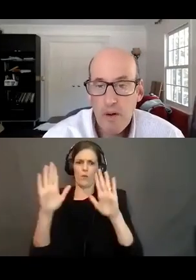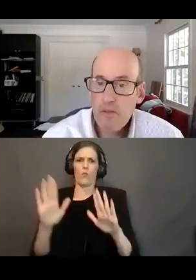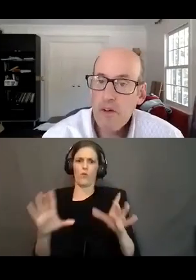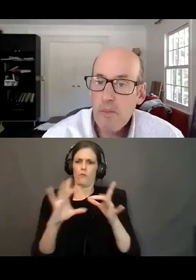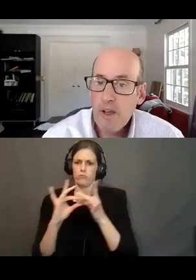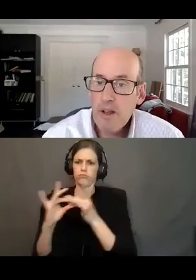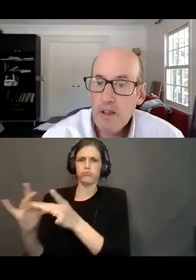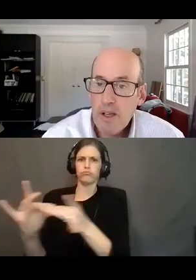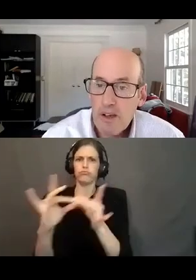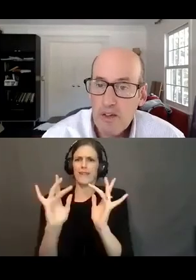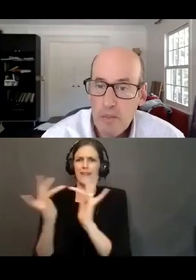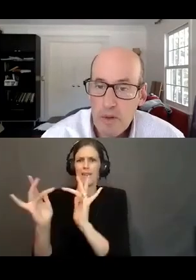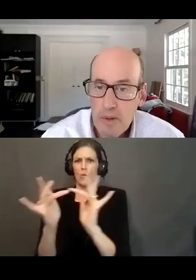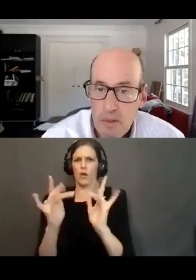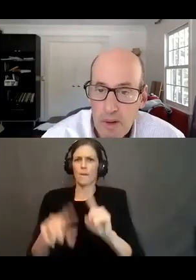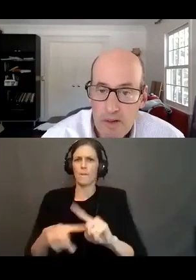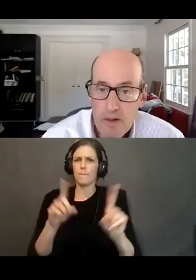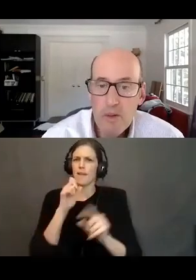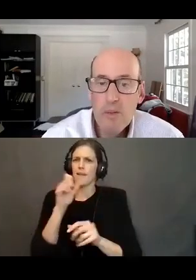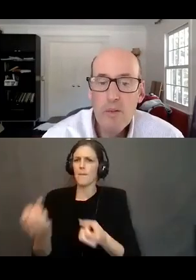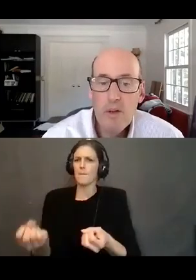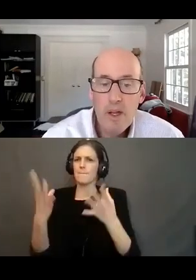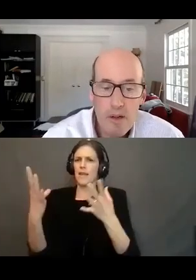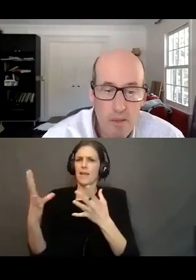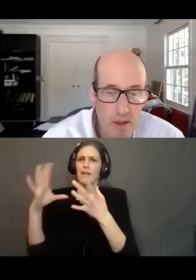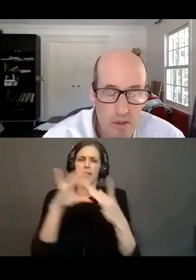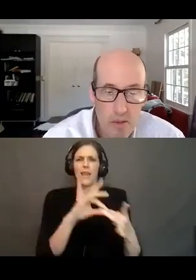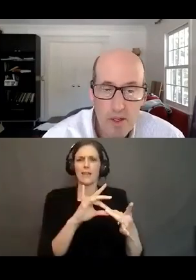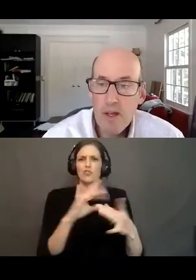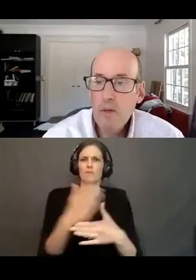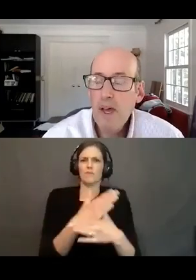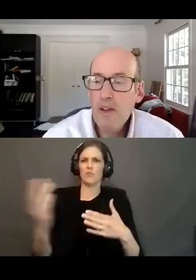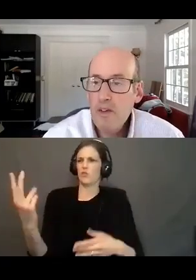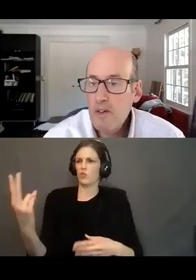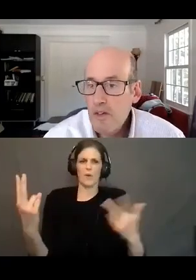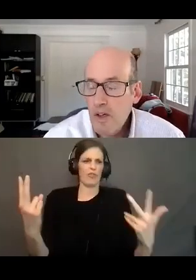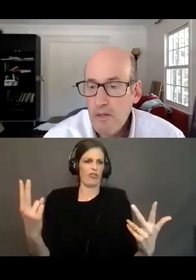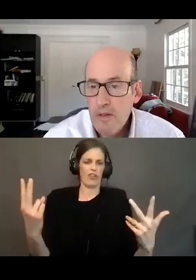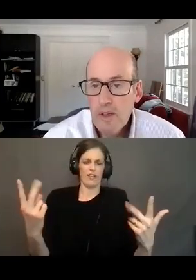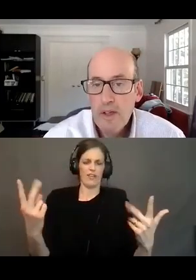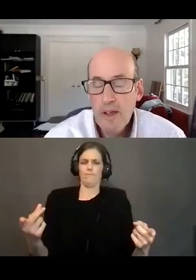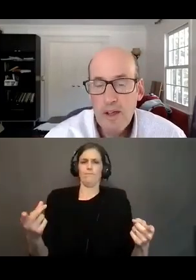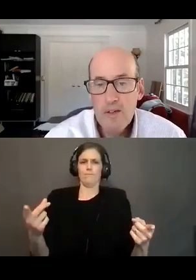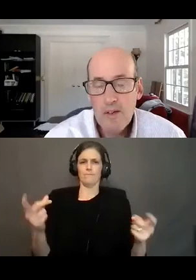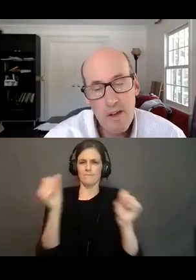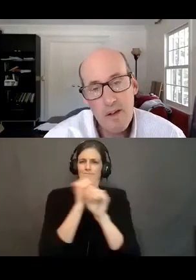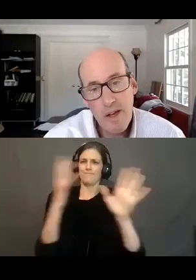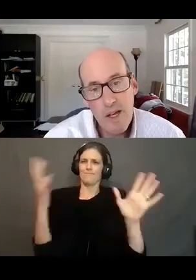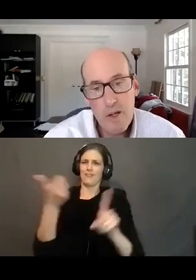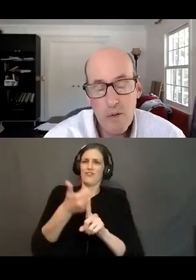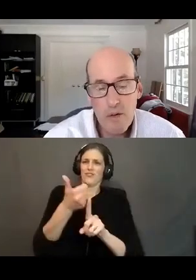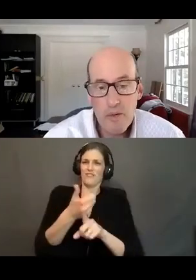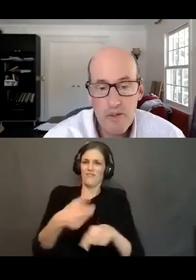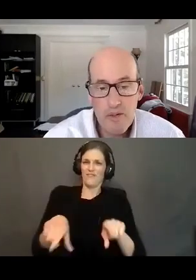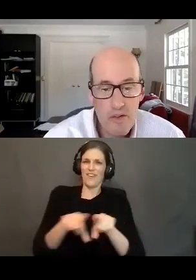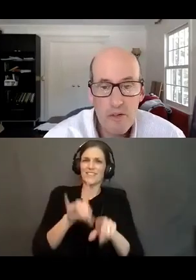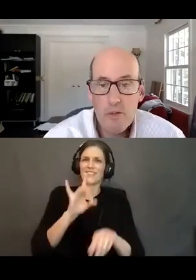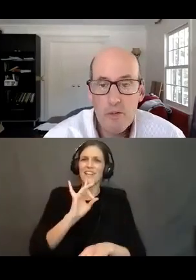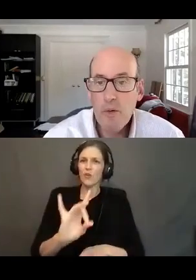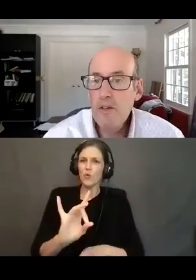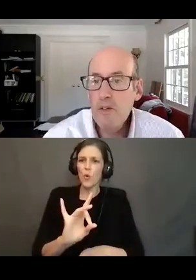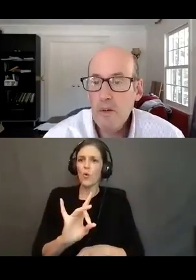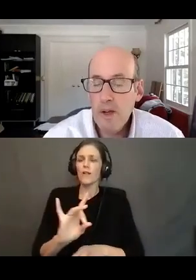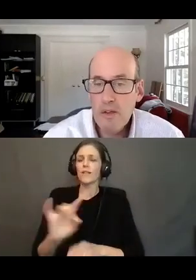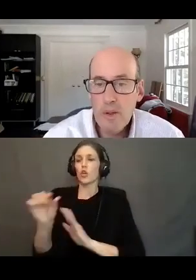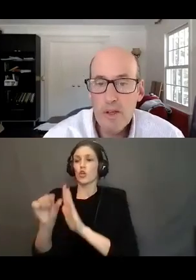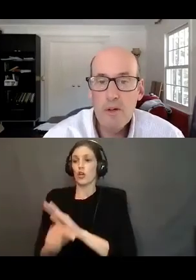but there aren't very many connections between grade 2 and grade 3. And imagine yourself as an 8-year-old transitioning from